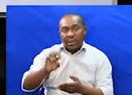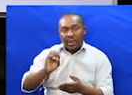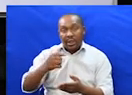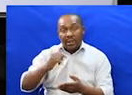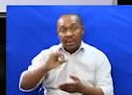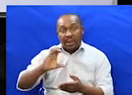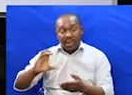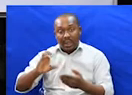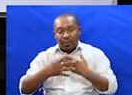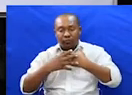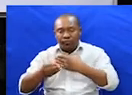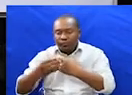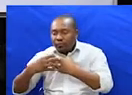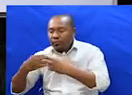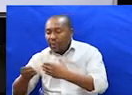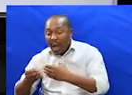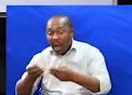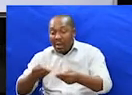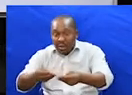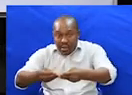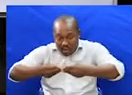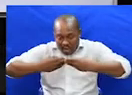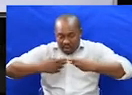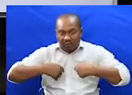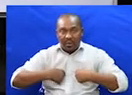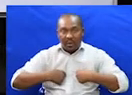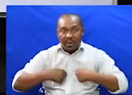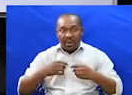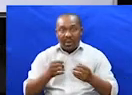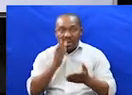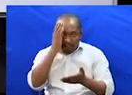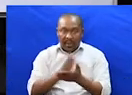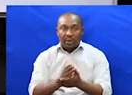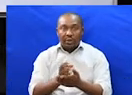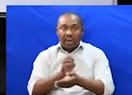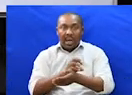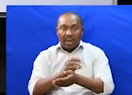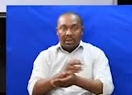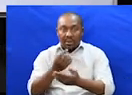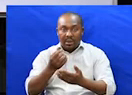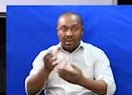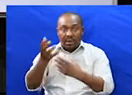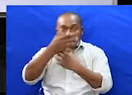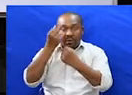will give you that particular characters that you have in your body. Well,